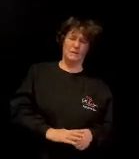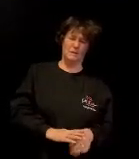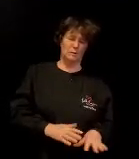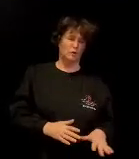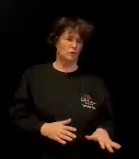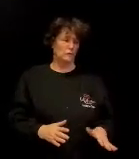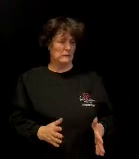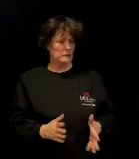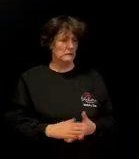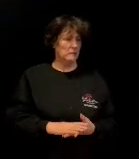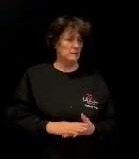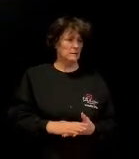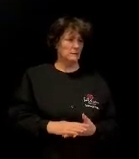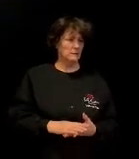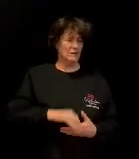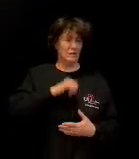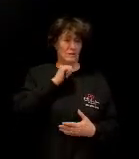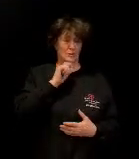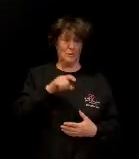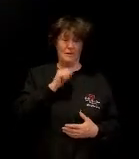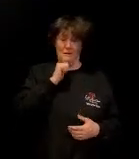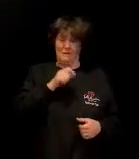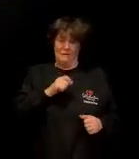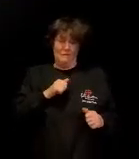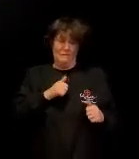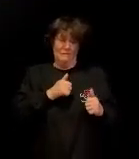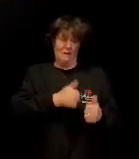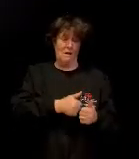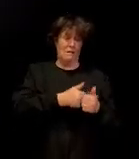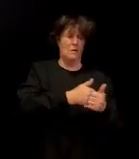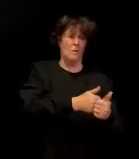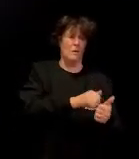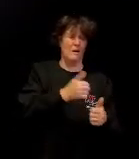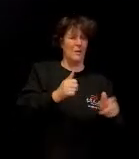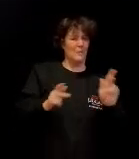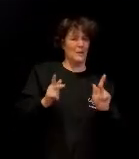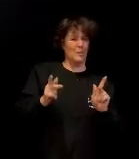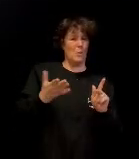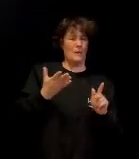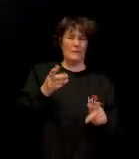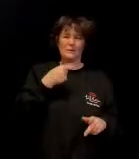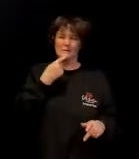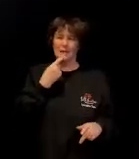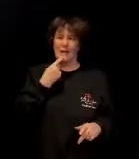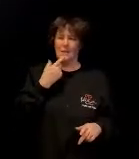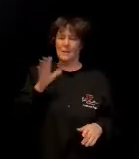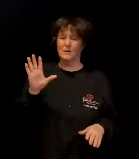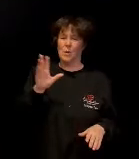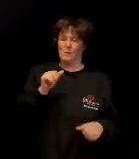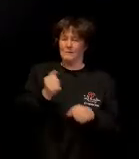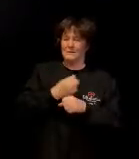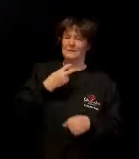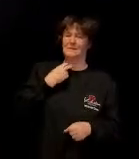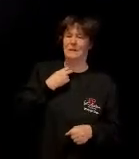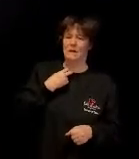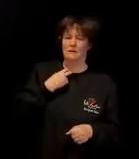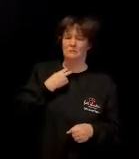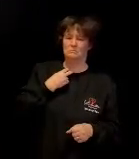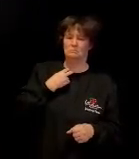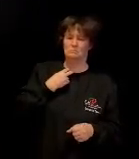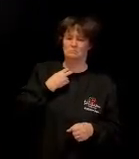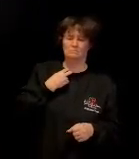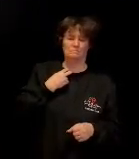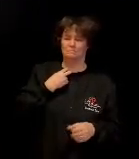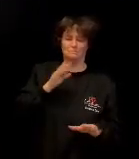what everybody else is doing. You don't have to go along with what everybody else is saying. Don't get caught up in the fleshly part